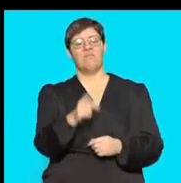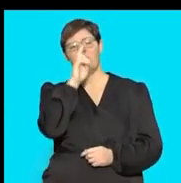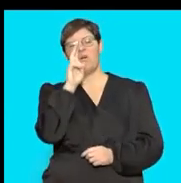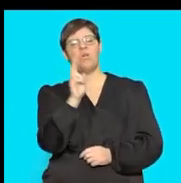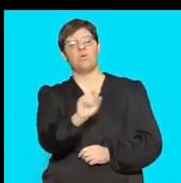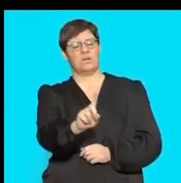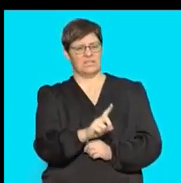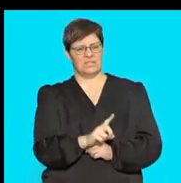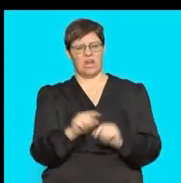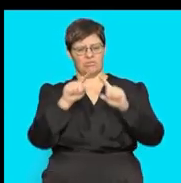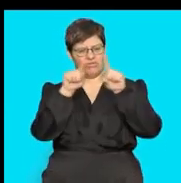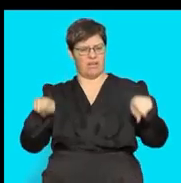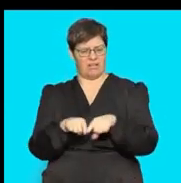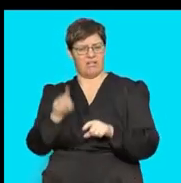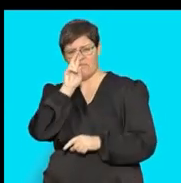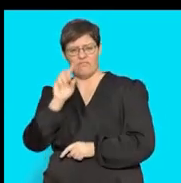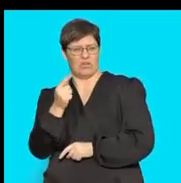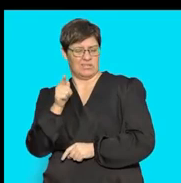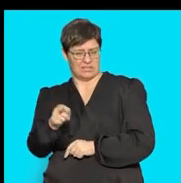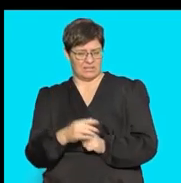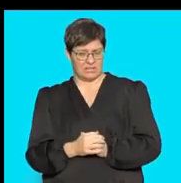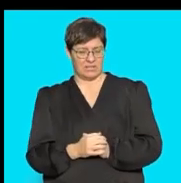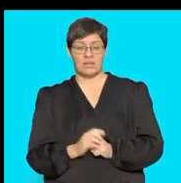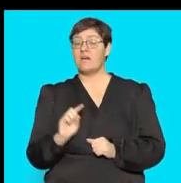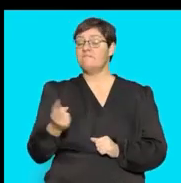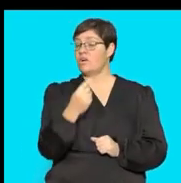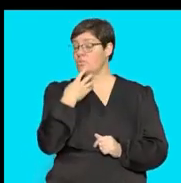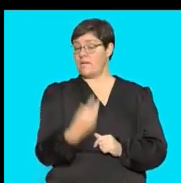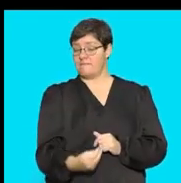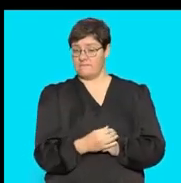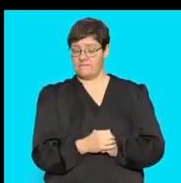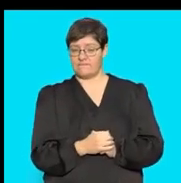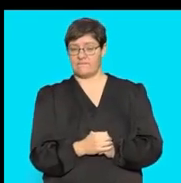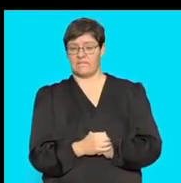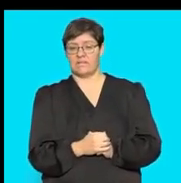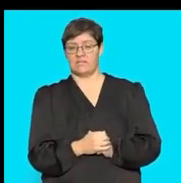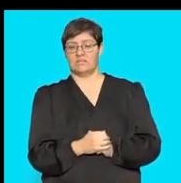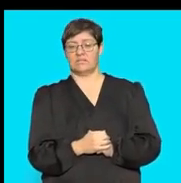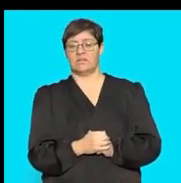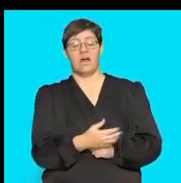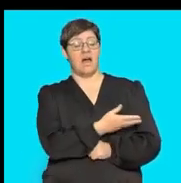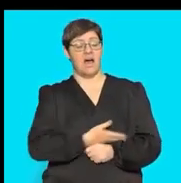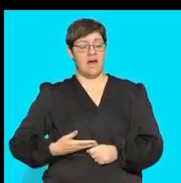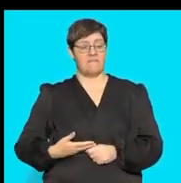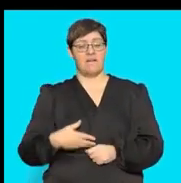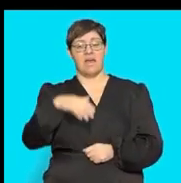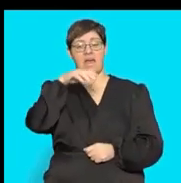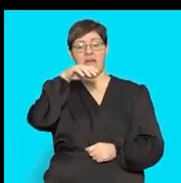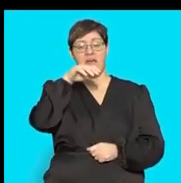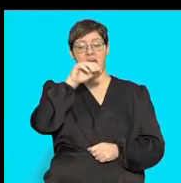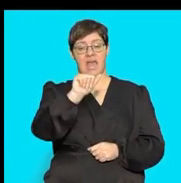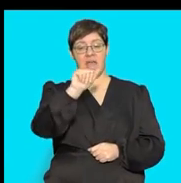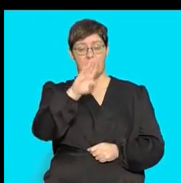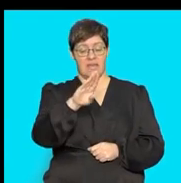What does this look like on the triangle? Let's look at the first one. The first one we have is half